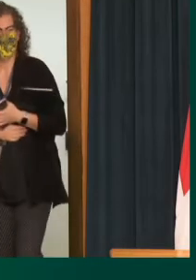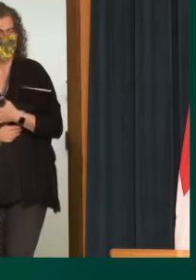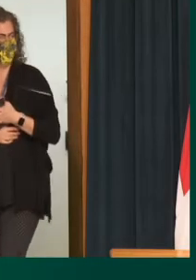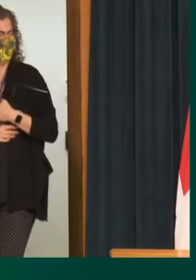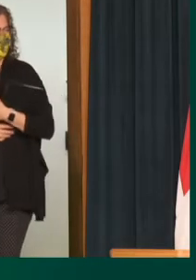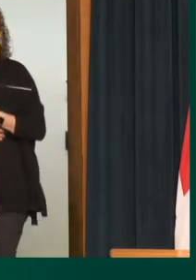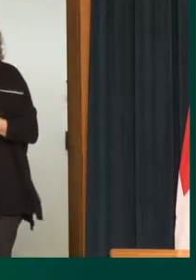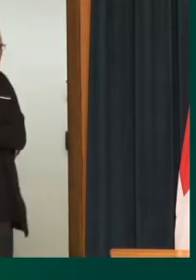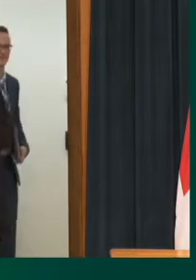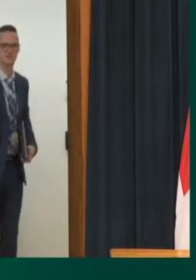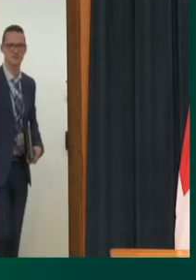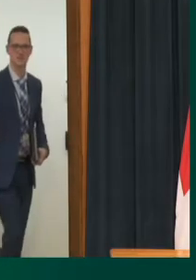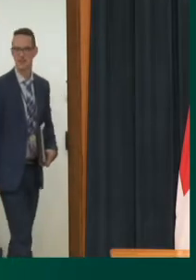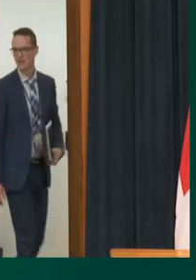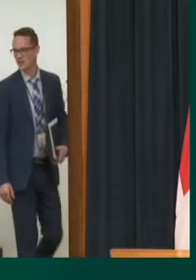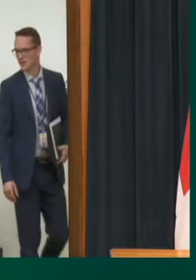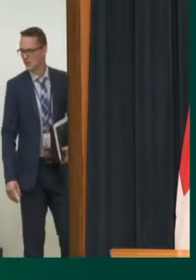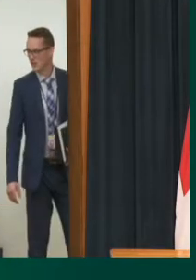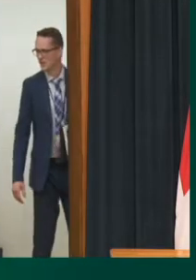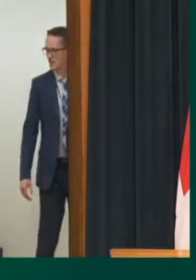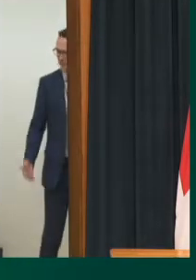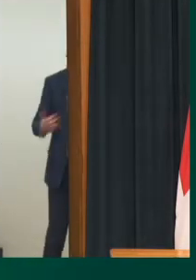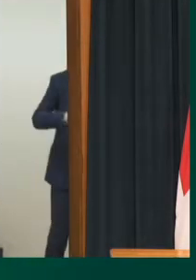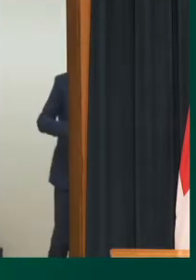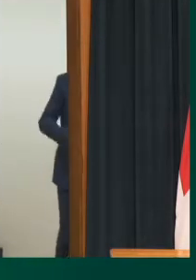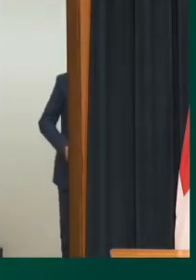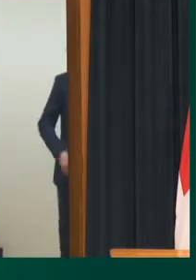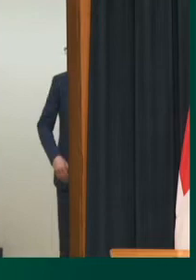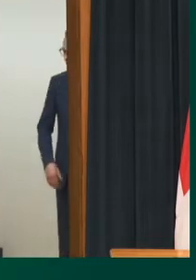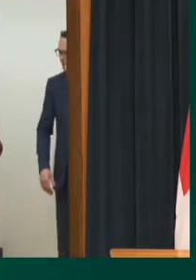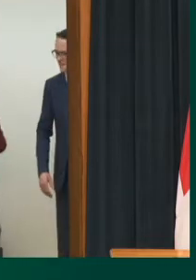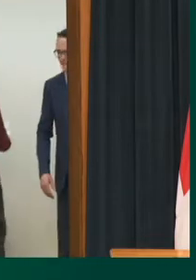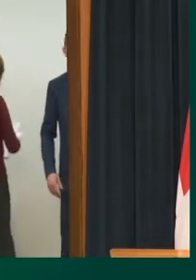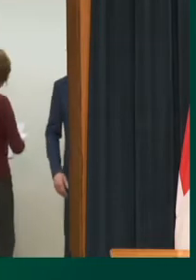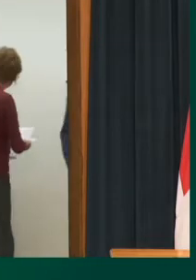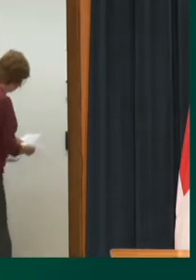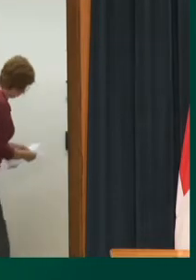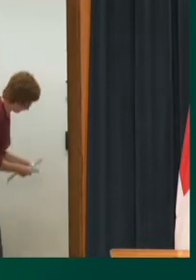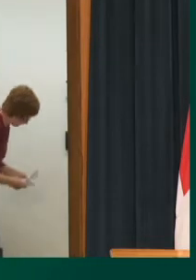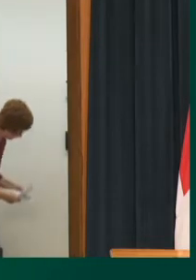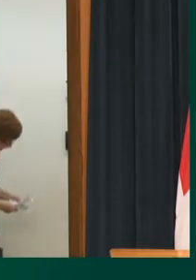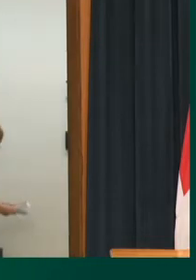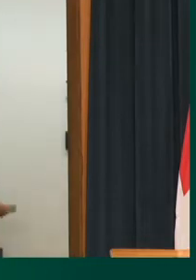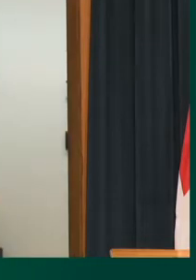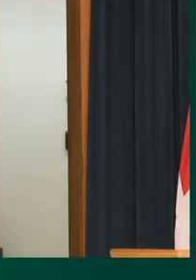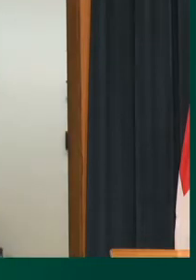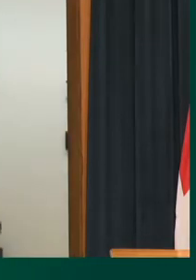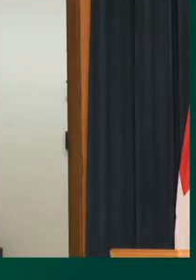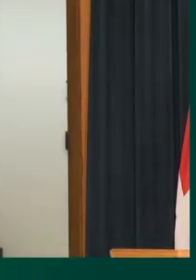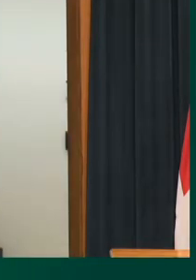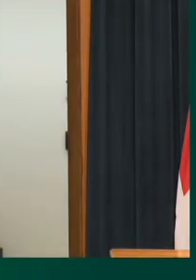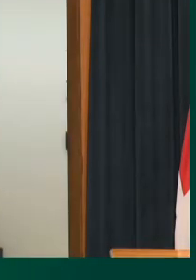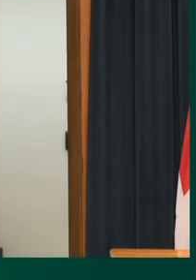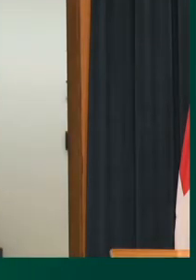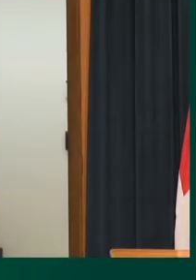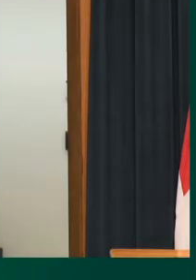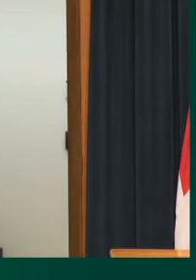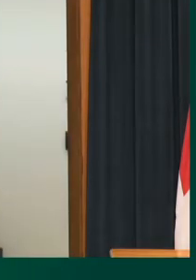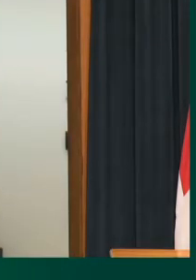10. Lip sync test for pool camera. We good? I'll restore the music.